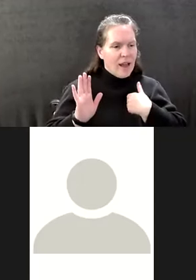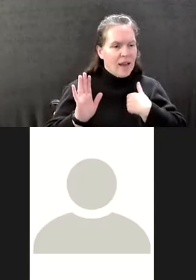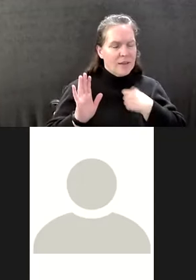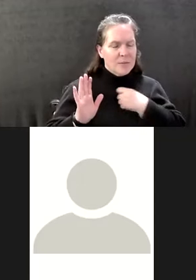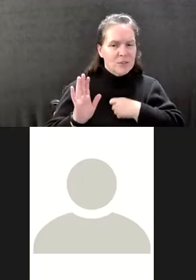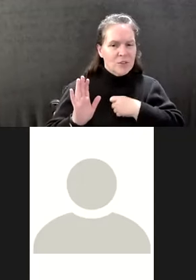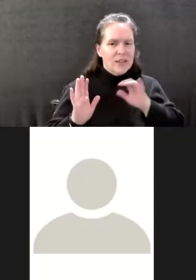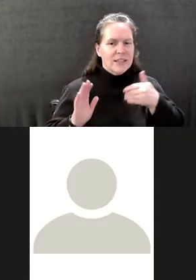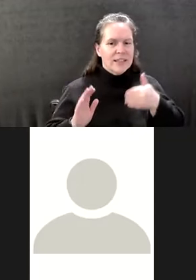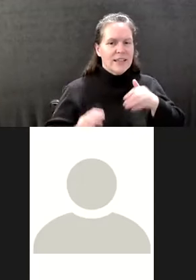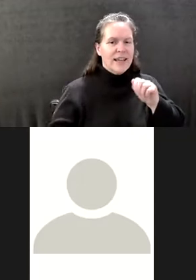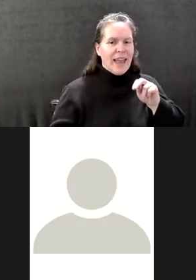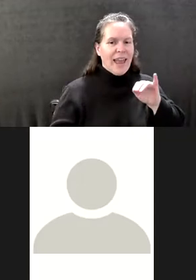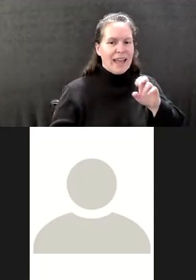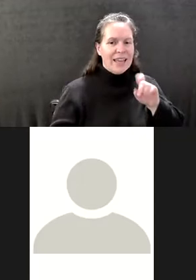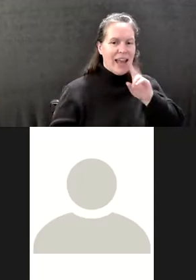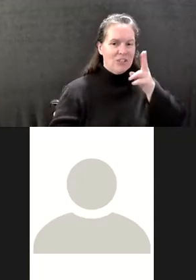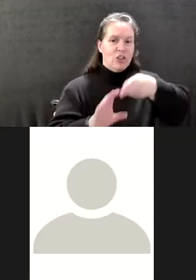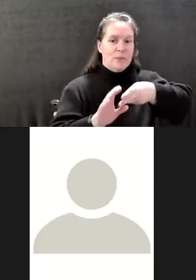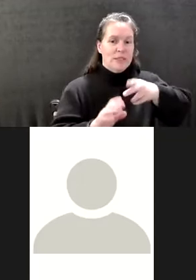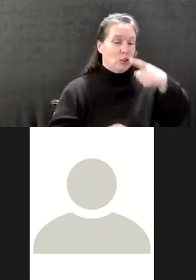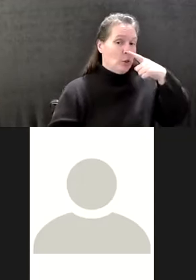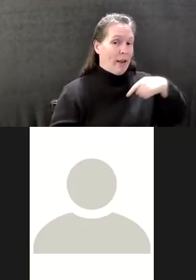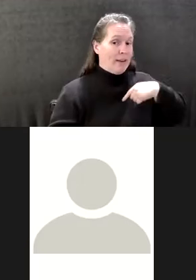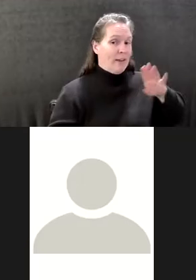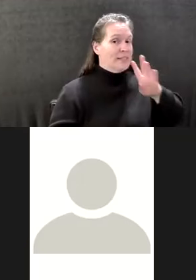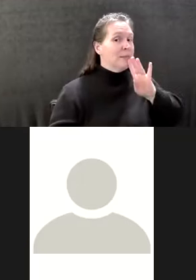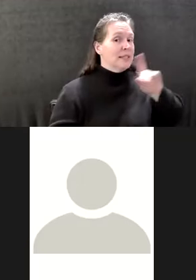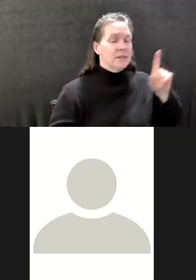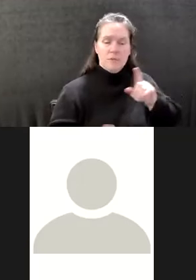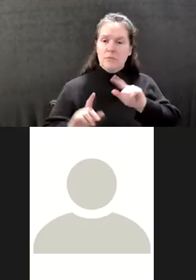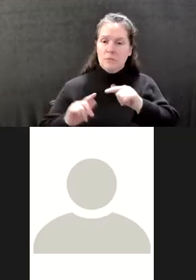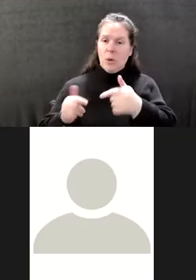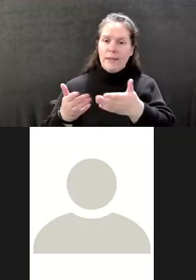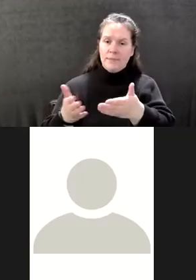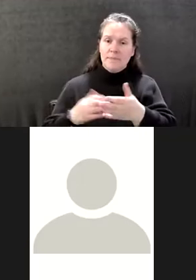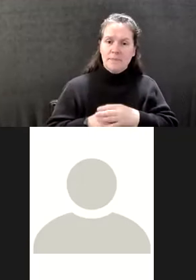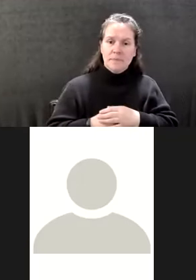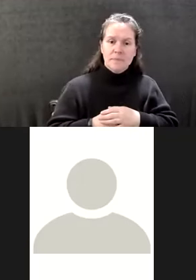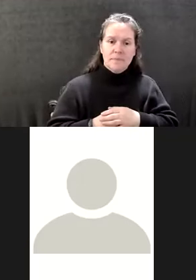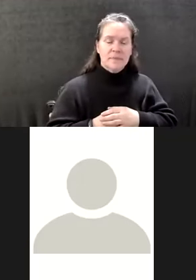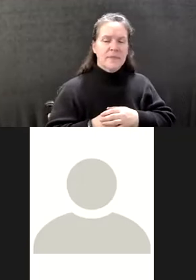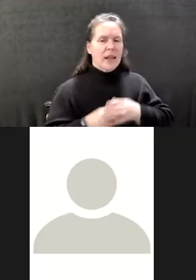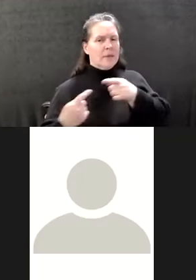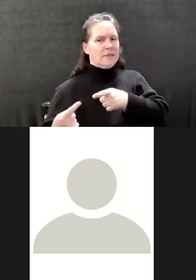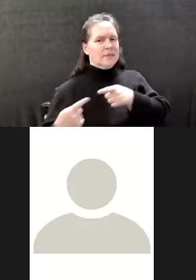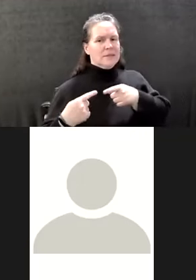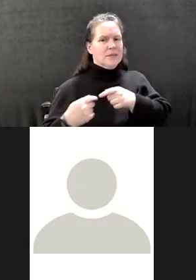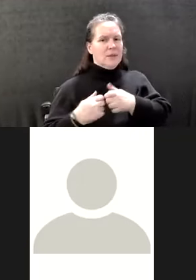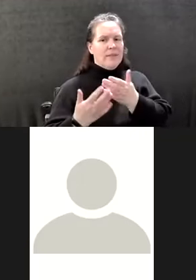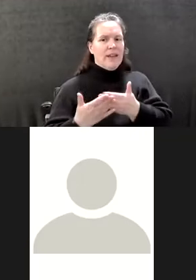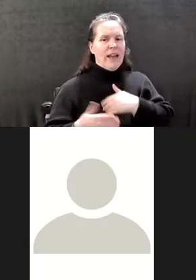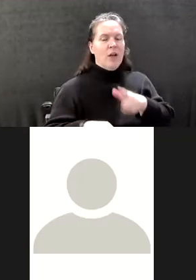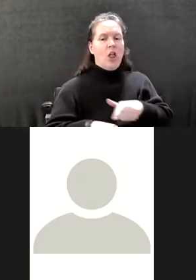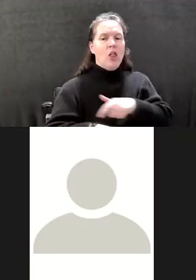I'm sorry, this is Annie and I just jumped in. May I speak? Oh yes, go ahead. Okay. I'm grappling with the fact that we have a long